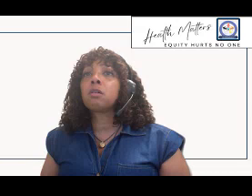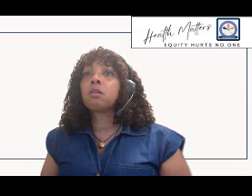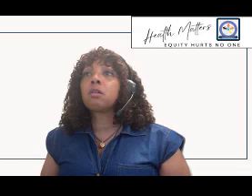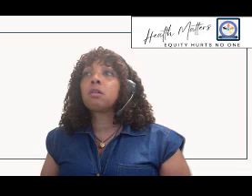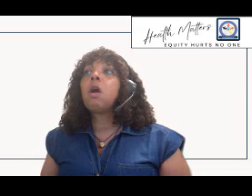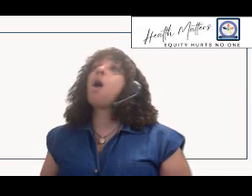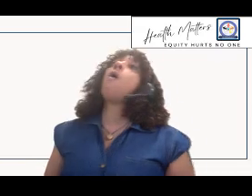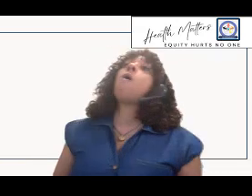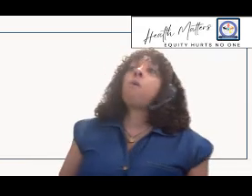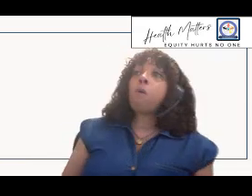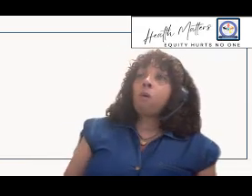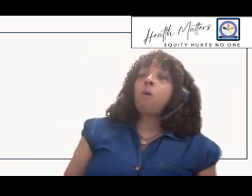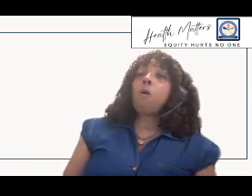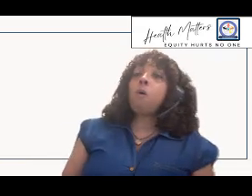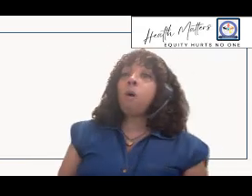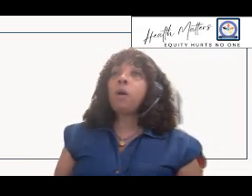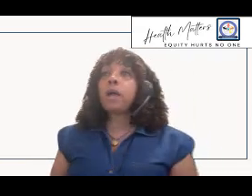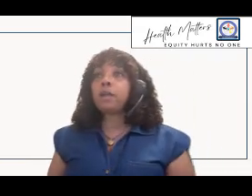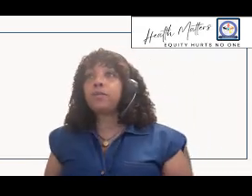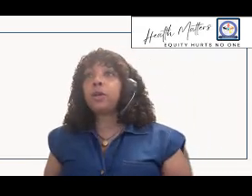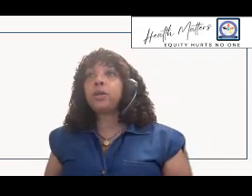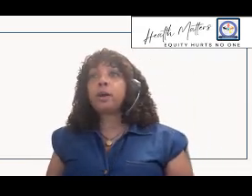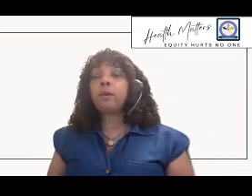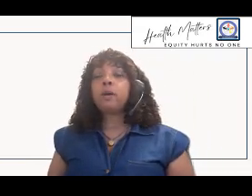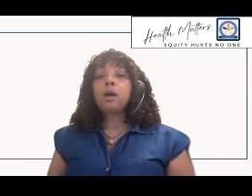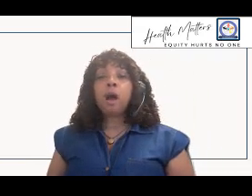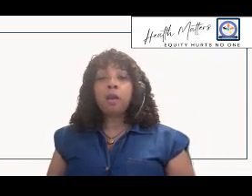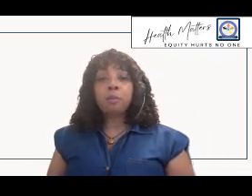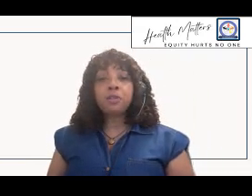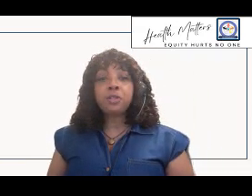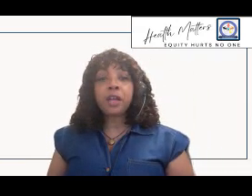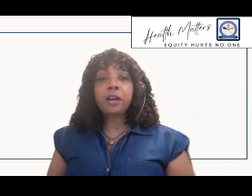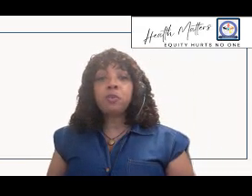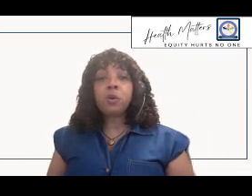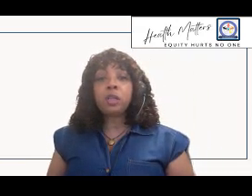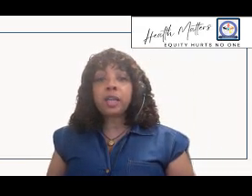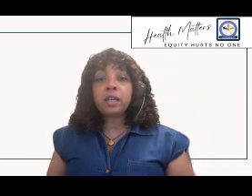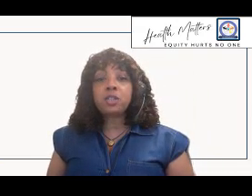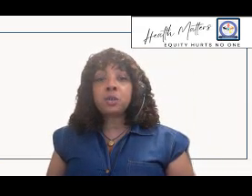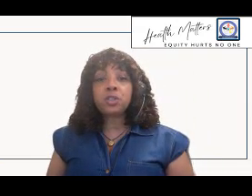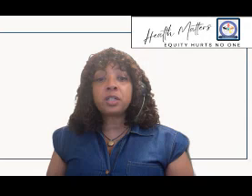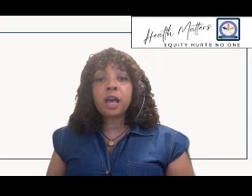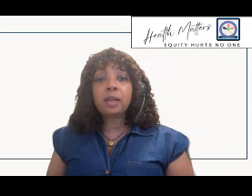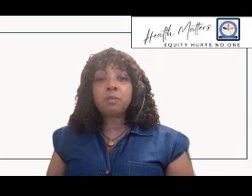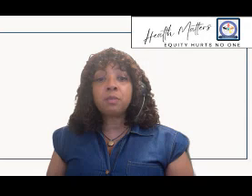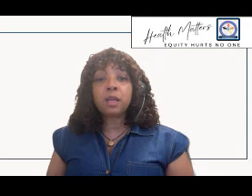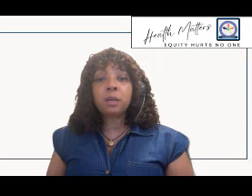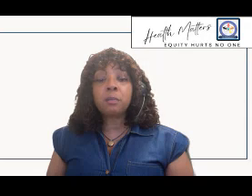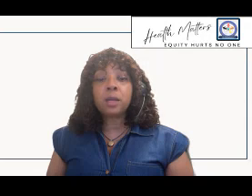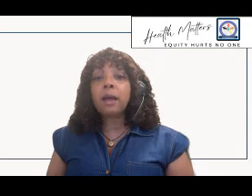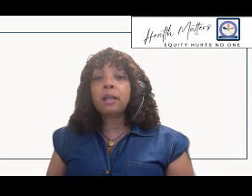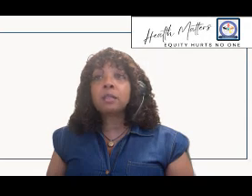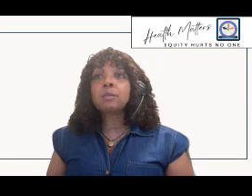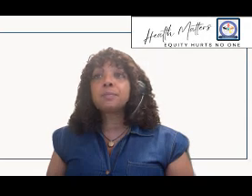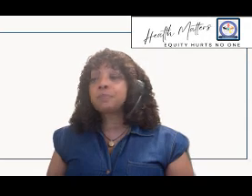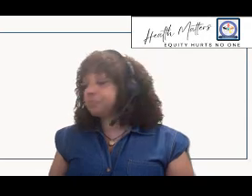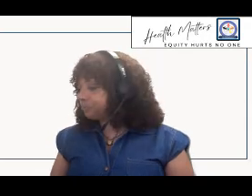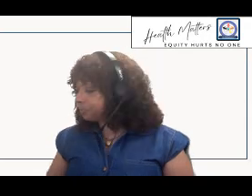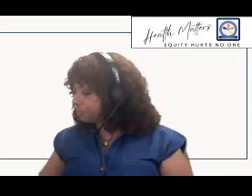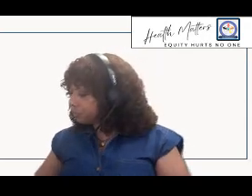the slide. So you Oh. did that. Thank you. Okay, there you go. All right, Mr. Chair, if you want to take us to agenda item then number